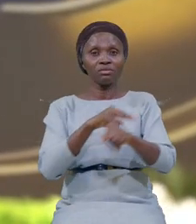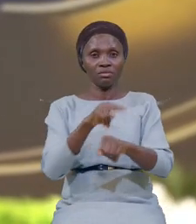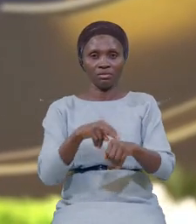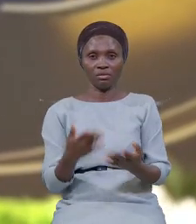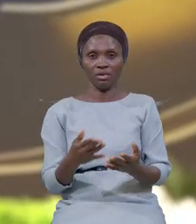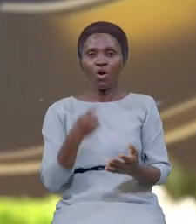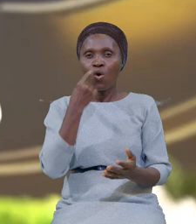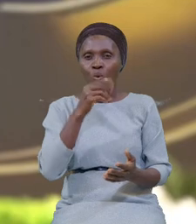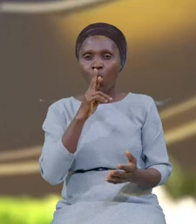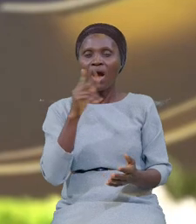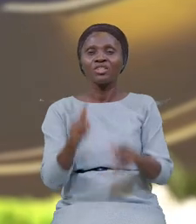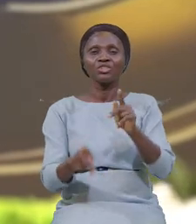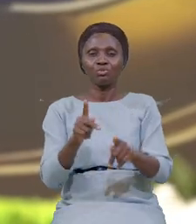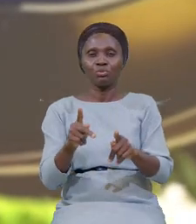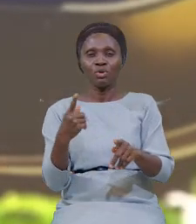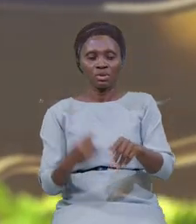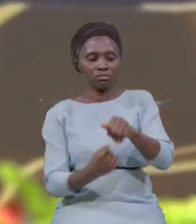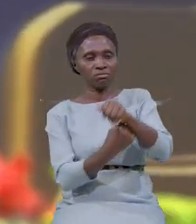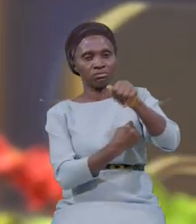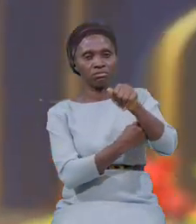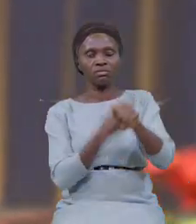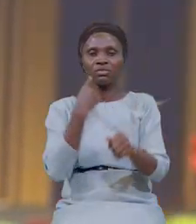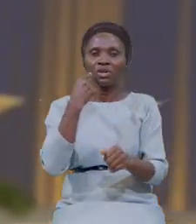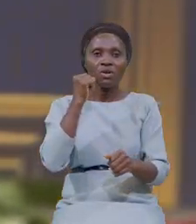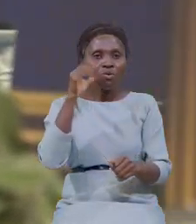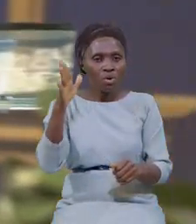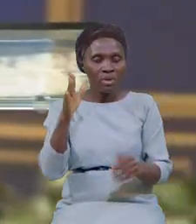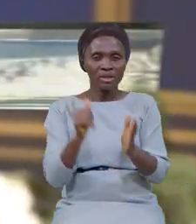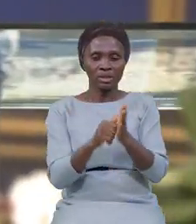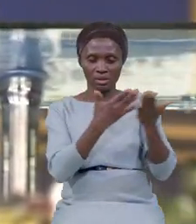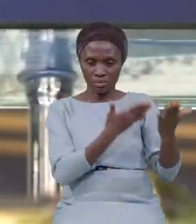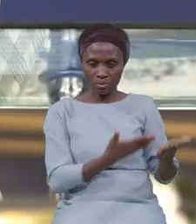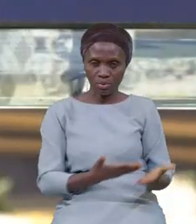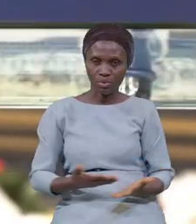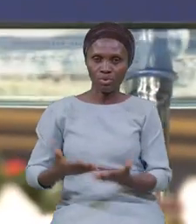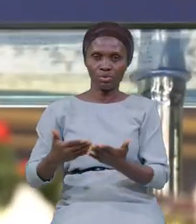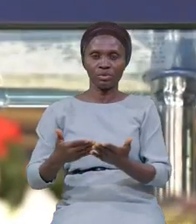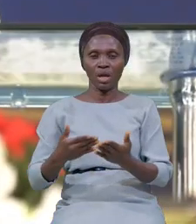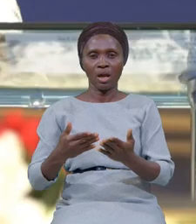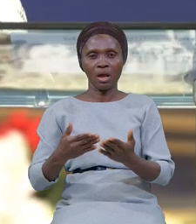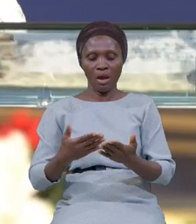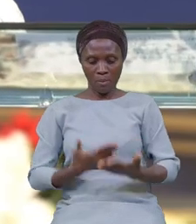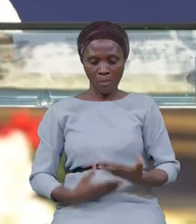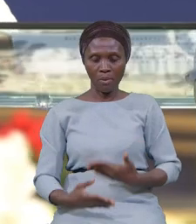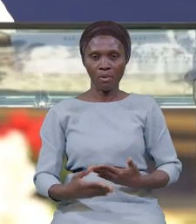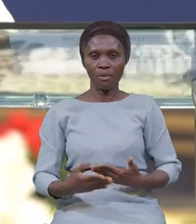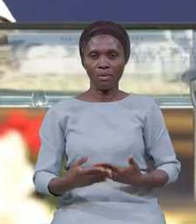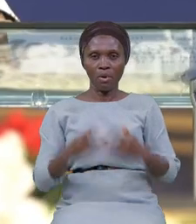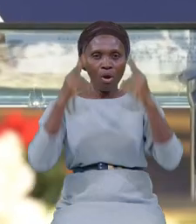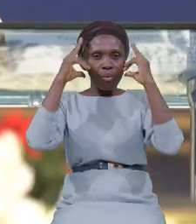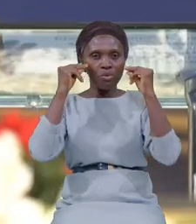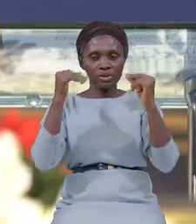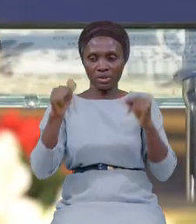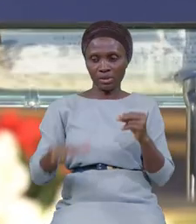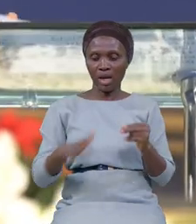the foundational women that brought about Moses, the child,